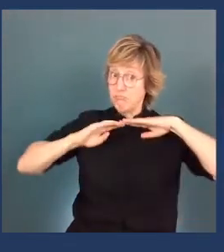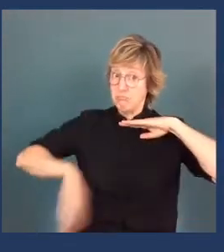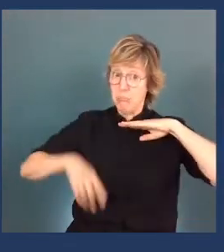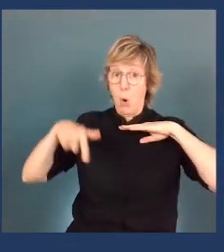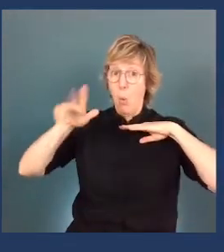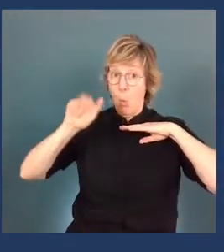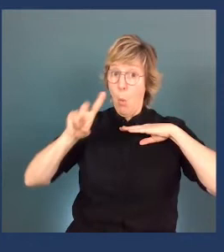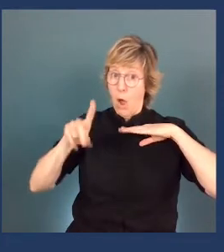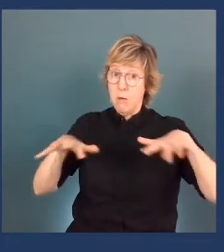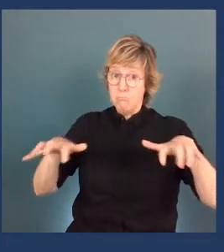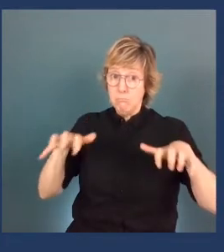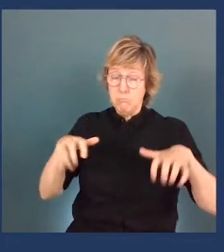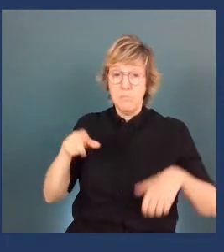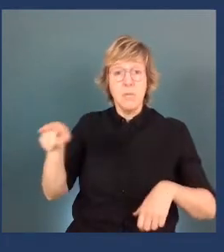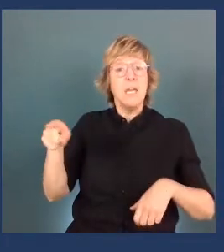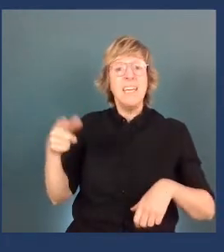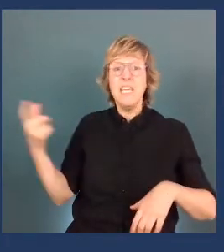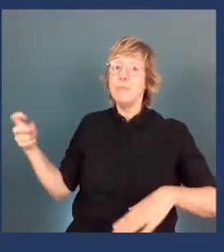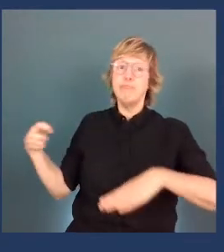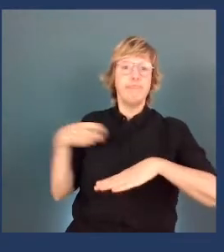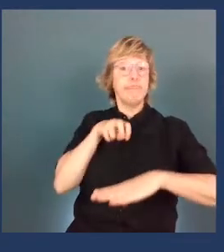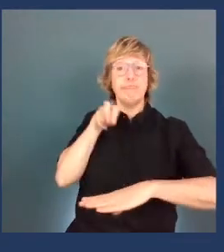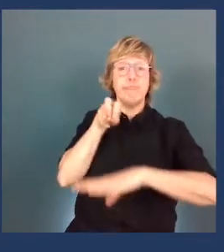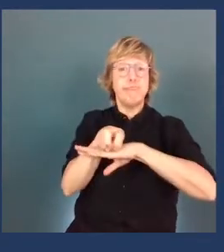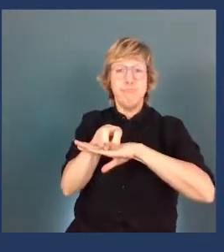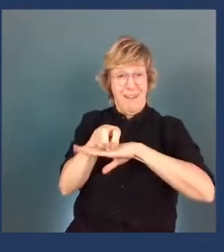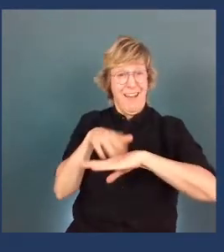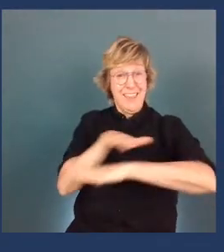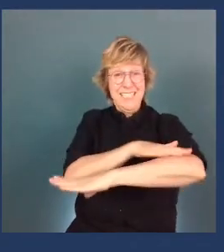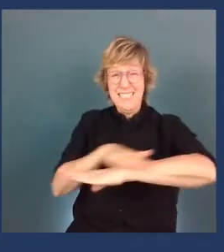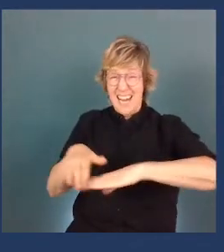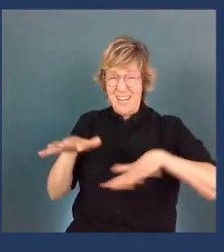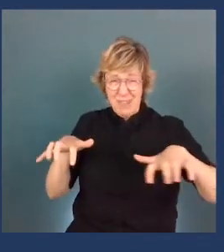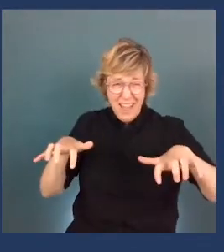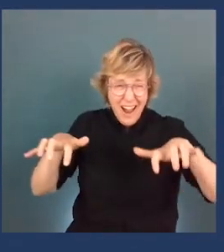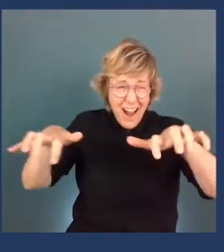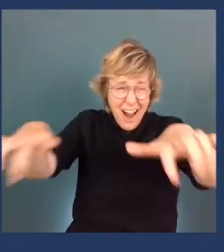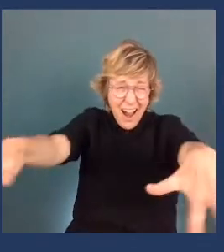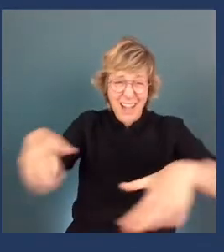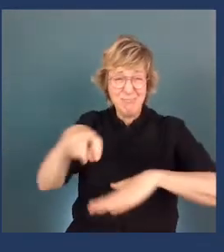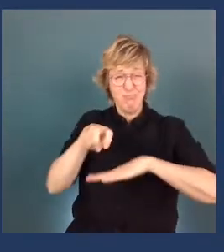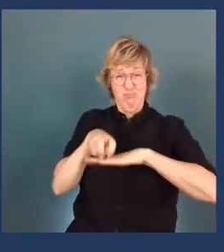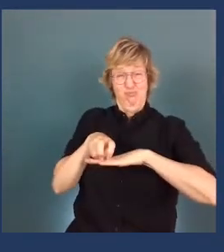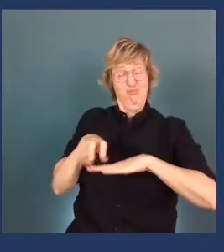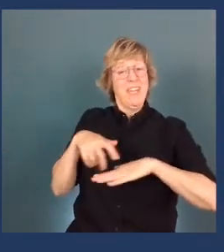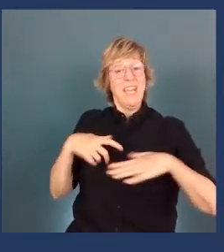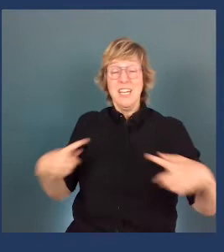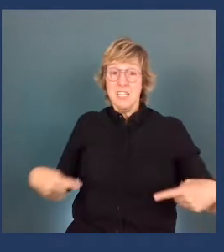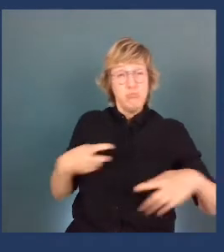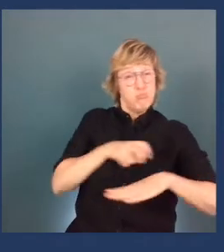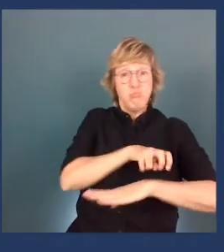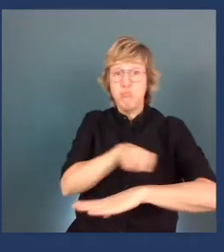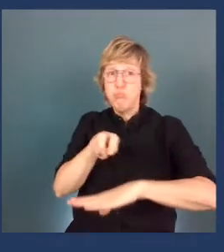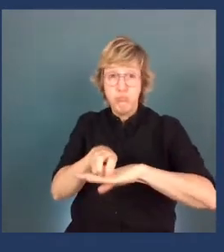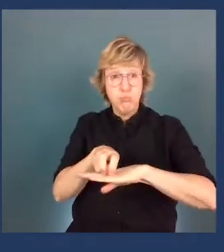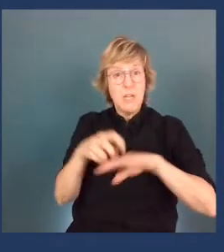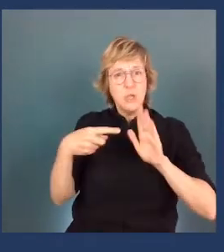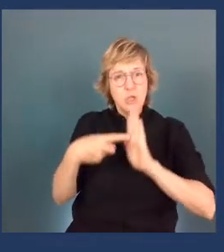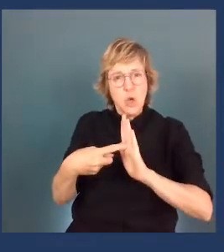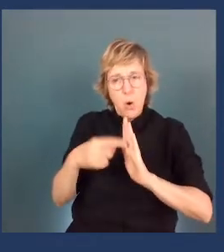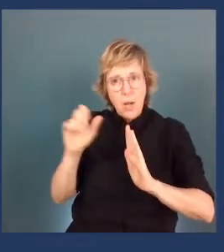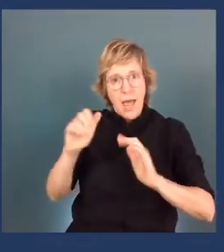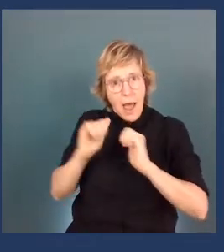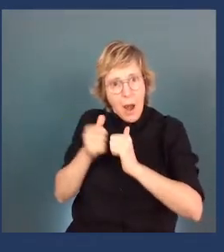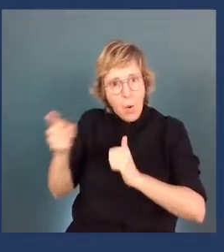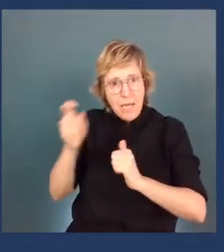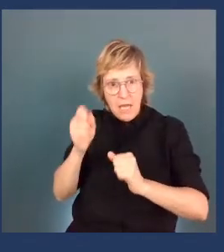of 5,000 people, live audience, in his very high-tech wheelchair. And he showed us all how he logs